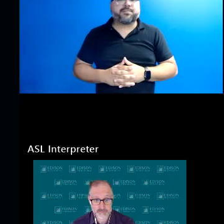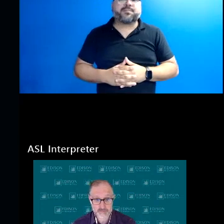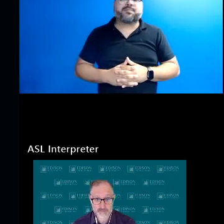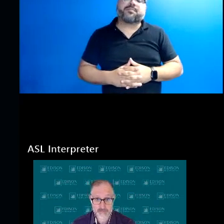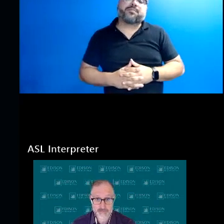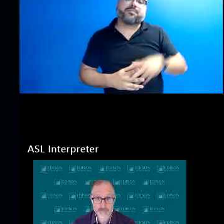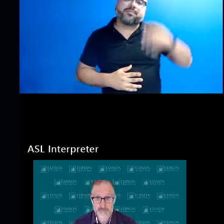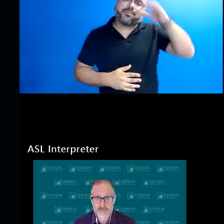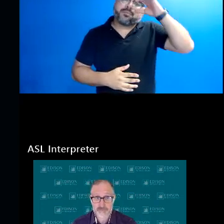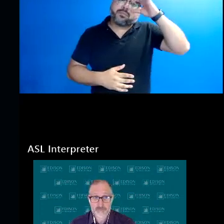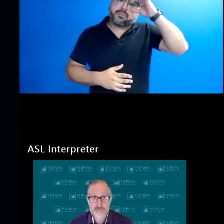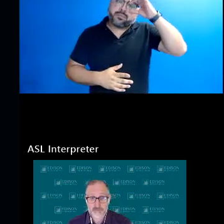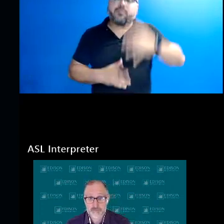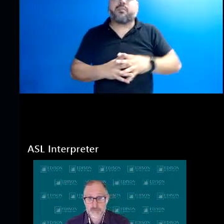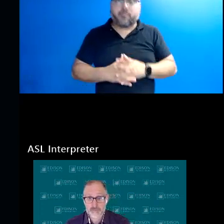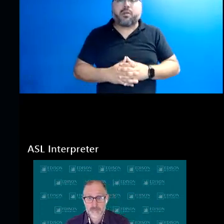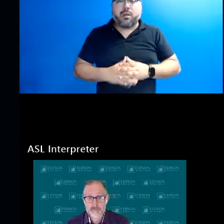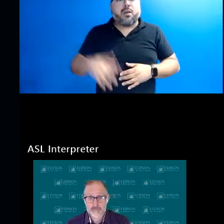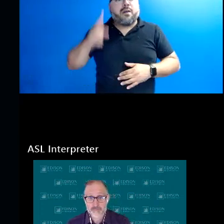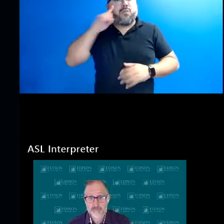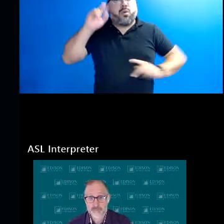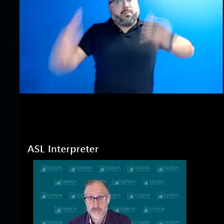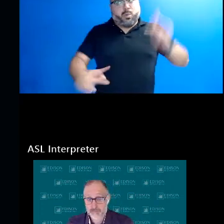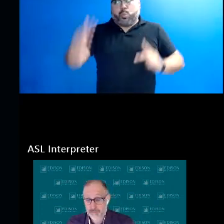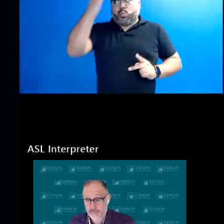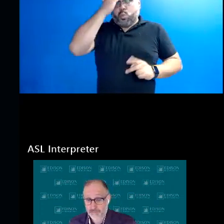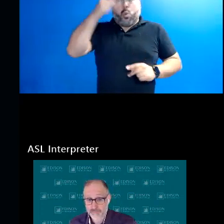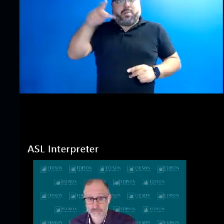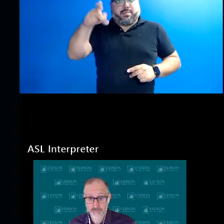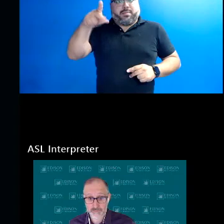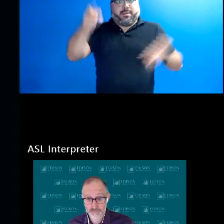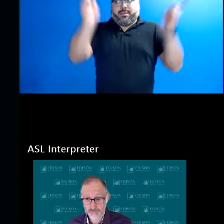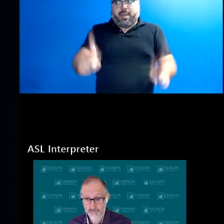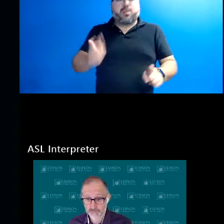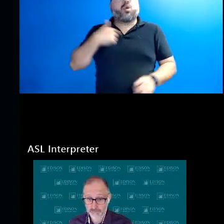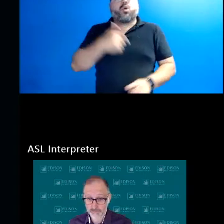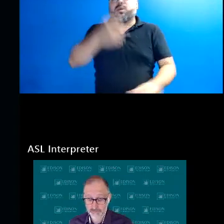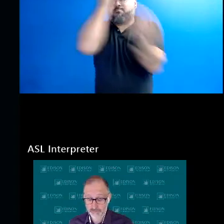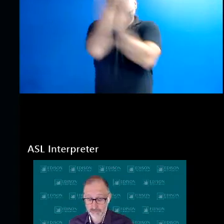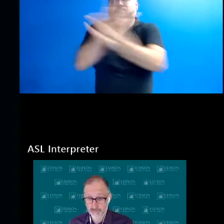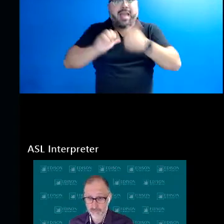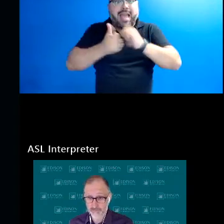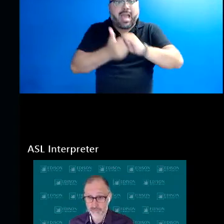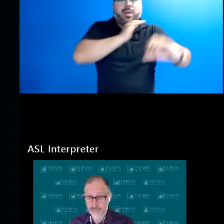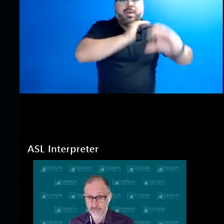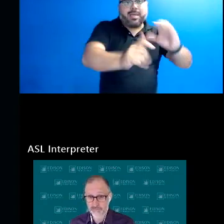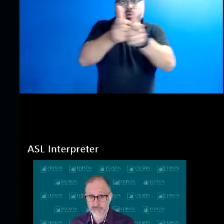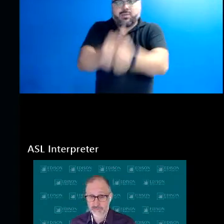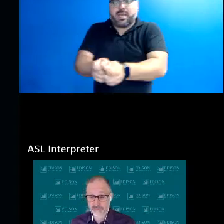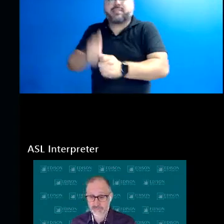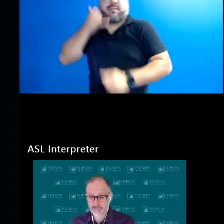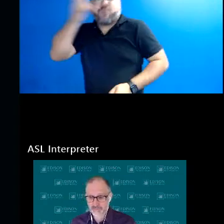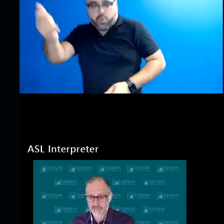So to ensure our communities stay informed during PSPS, SCE provides notifications by email, text, and voice calls